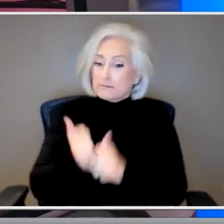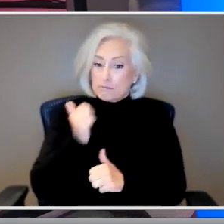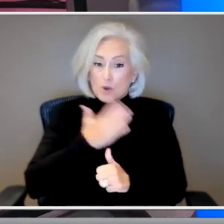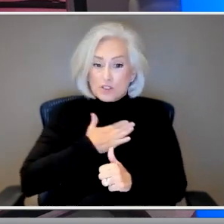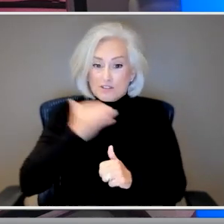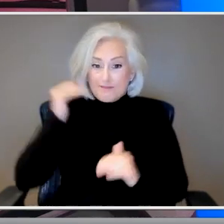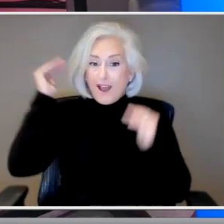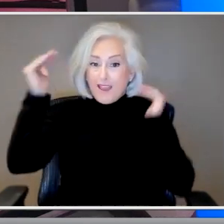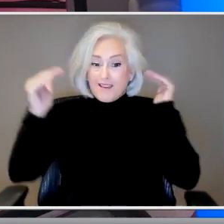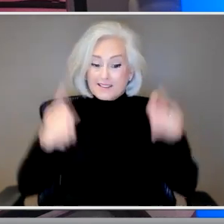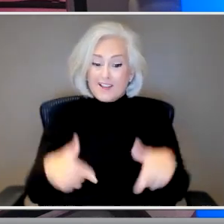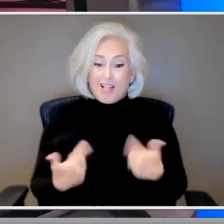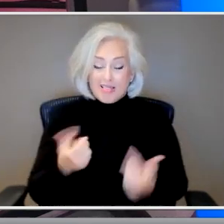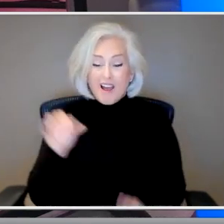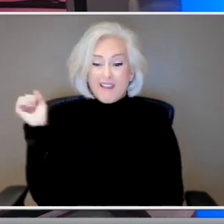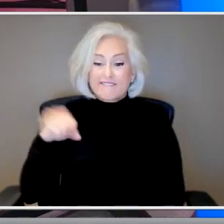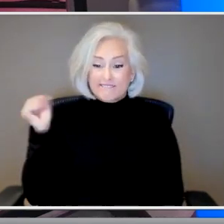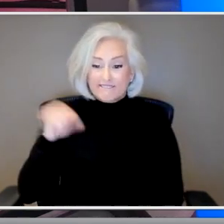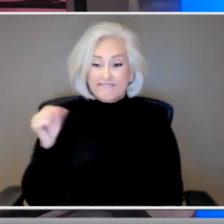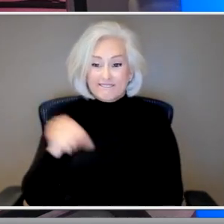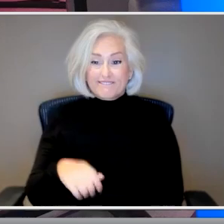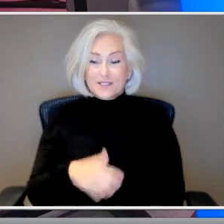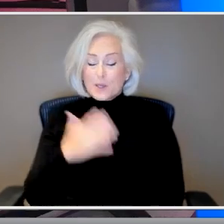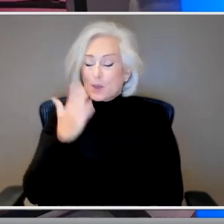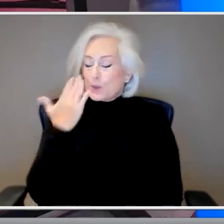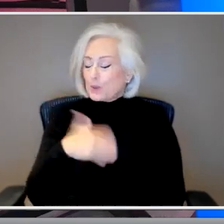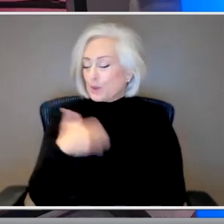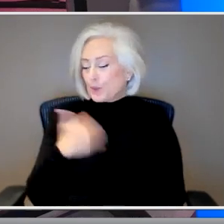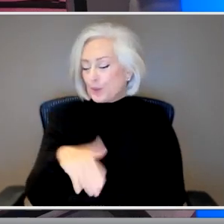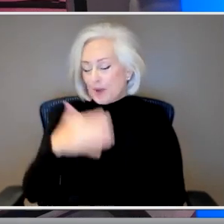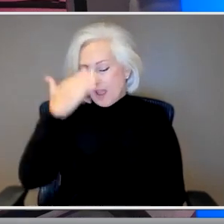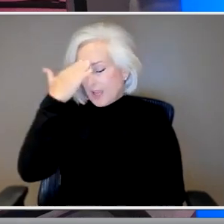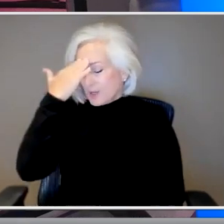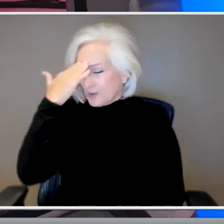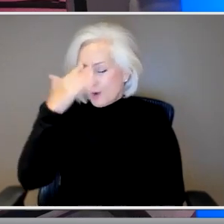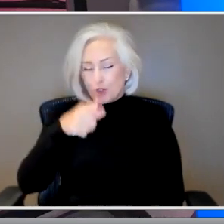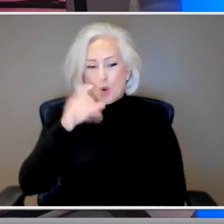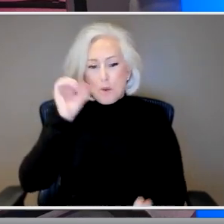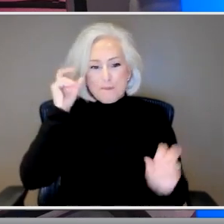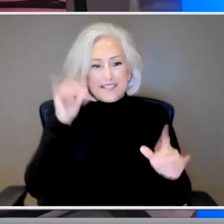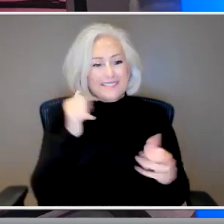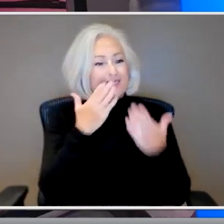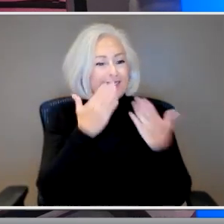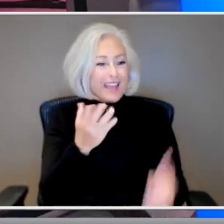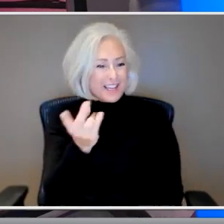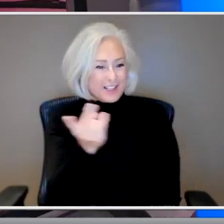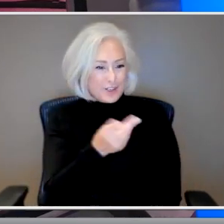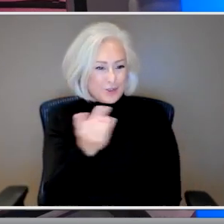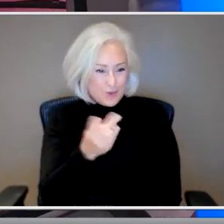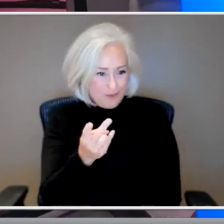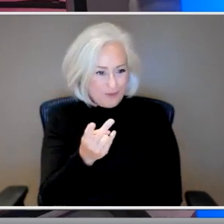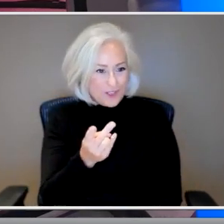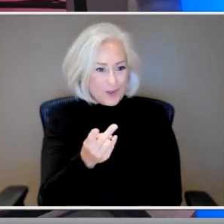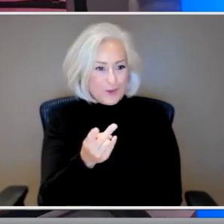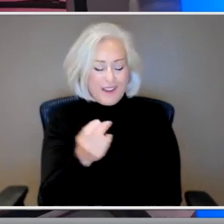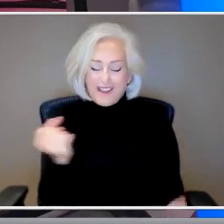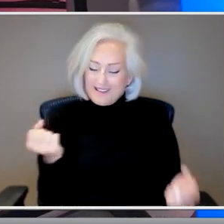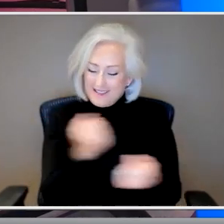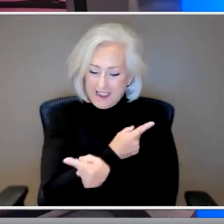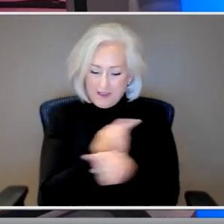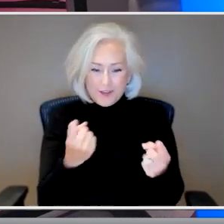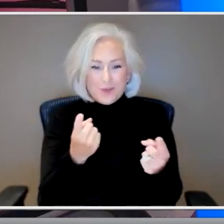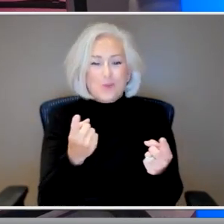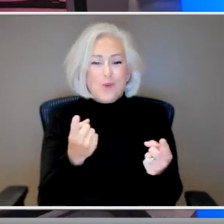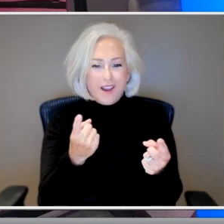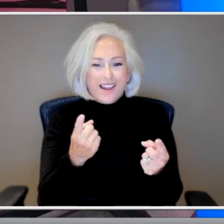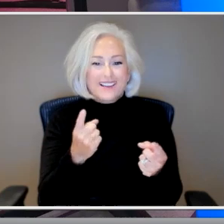Yeah. So I hope you know how incredible you are. Thank you, gentlemen. And all of those that come with you. And